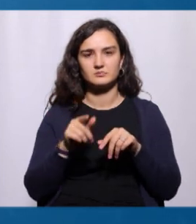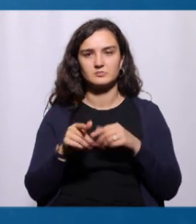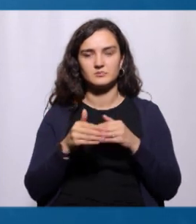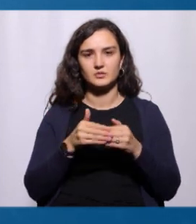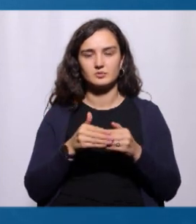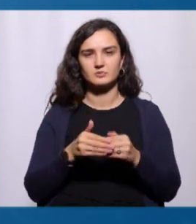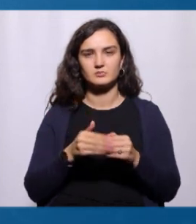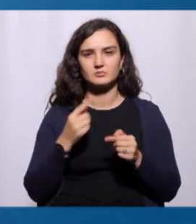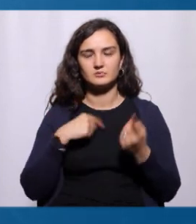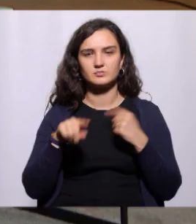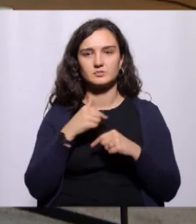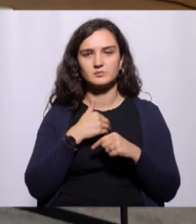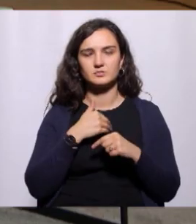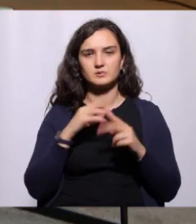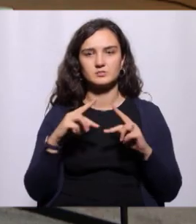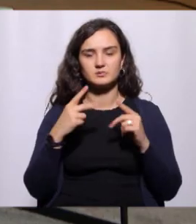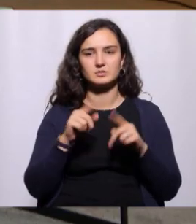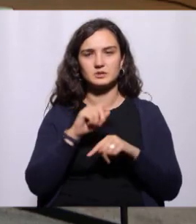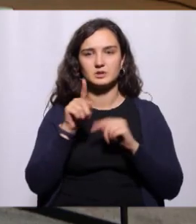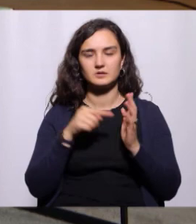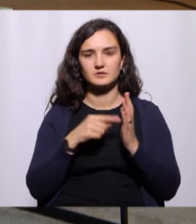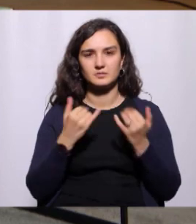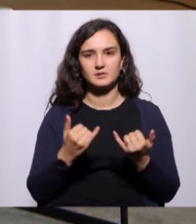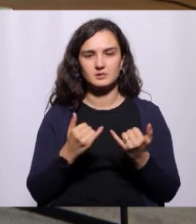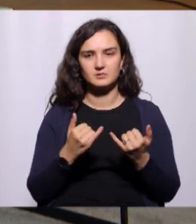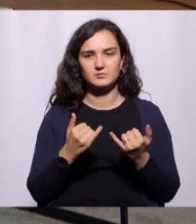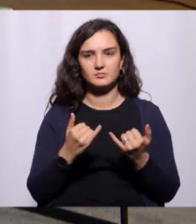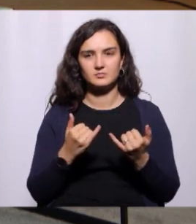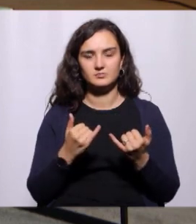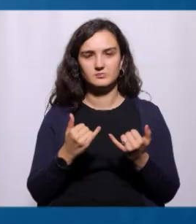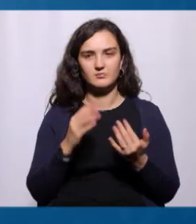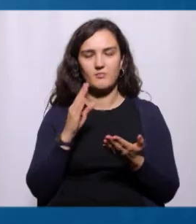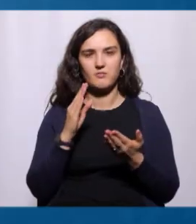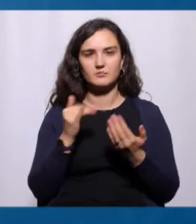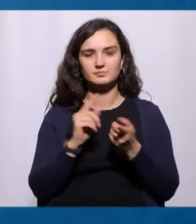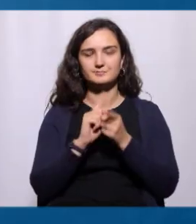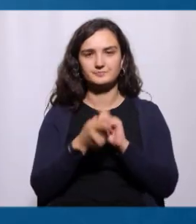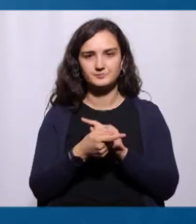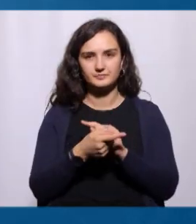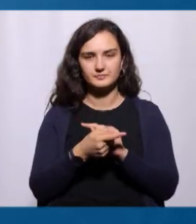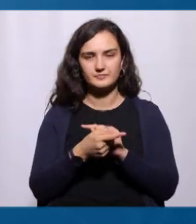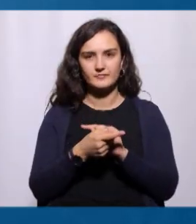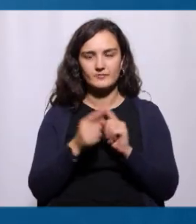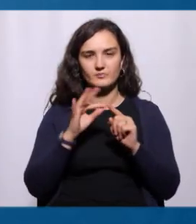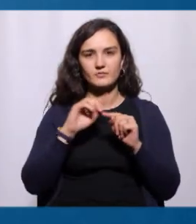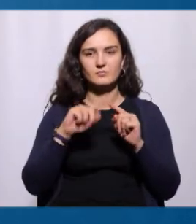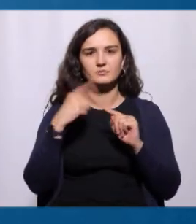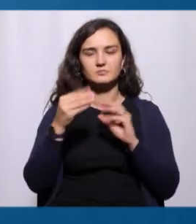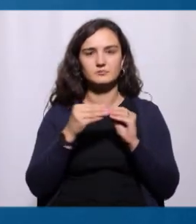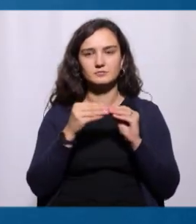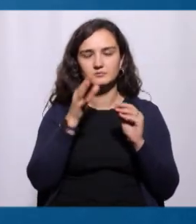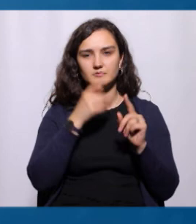closed. We need to form a question form now. Fashion change in next 10